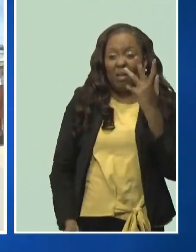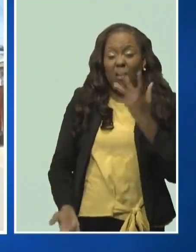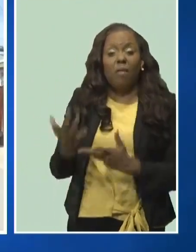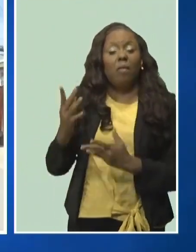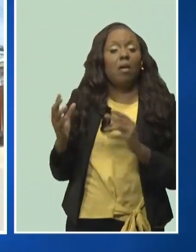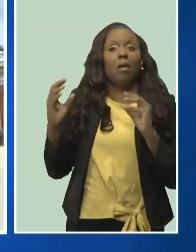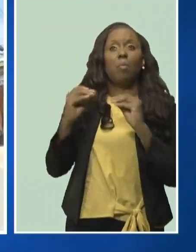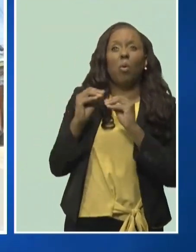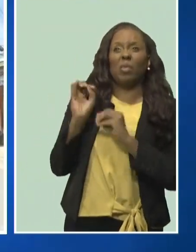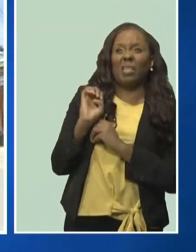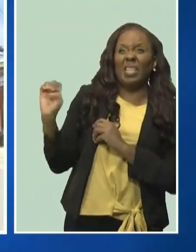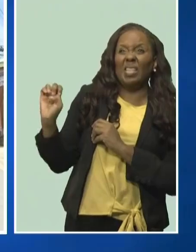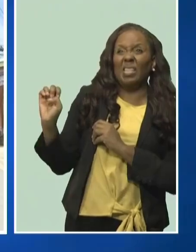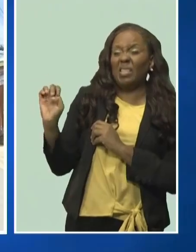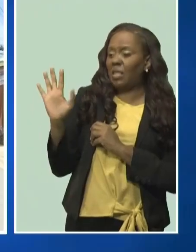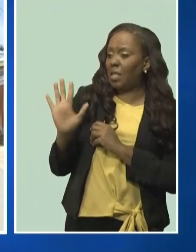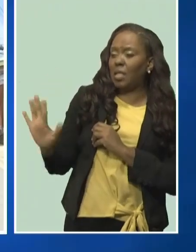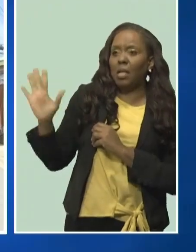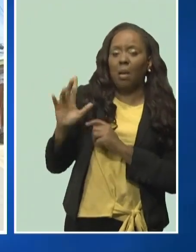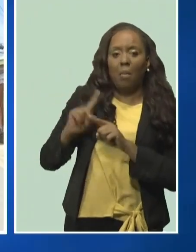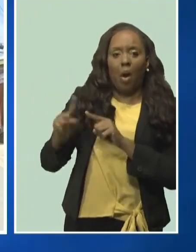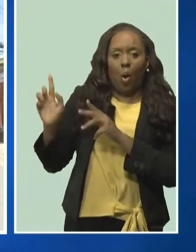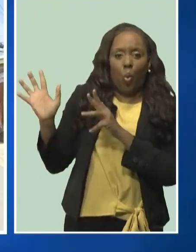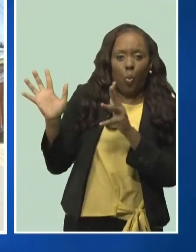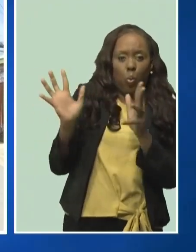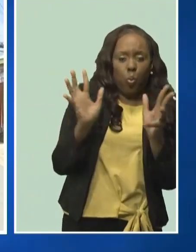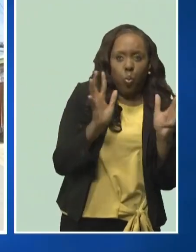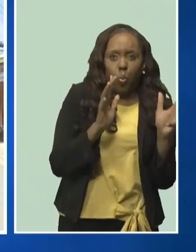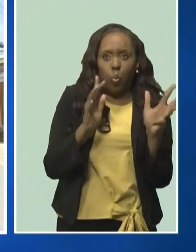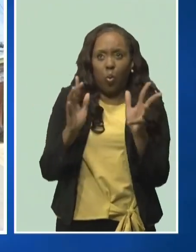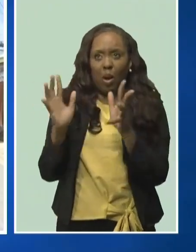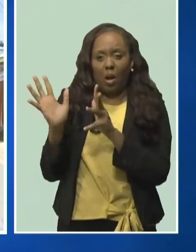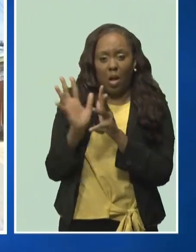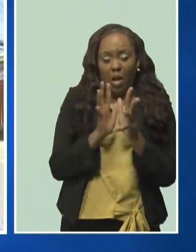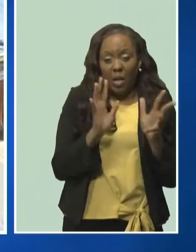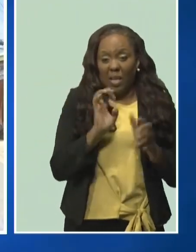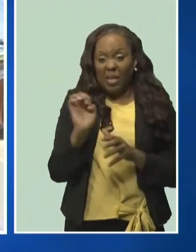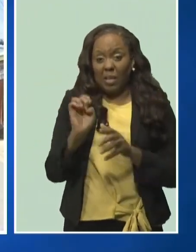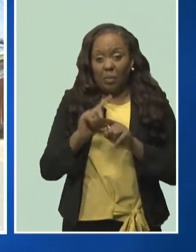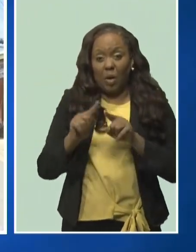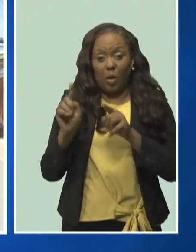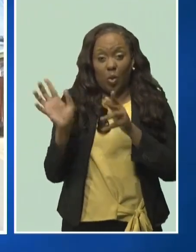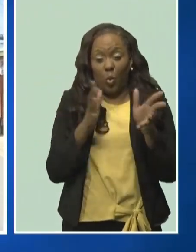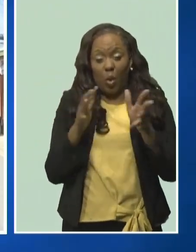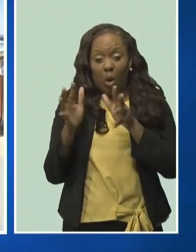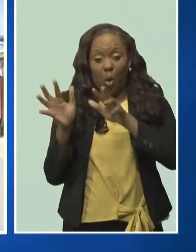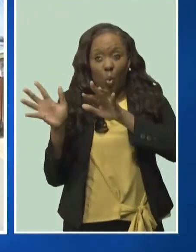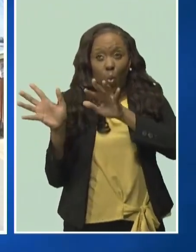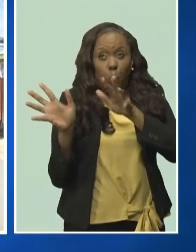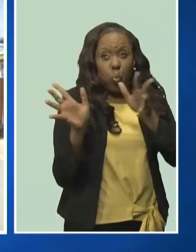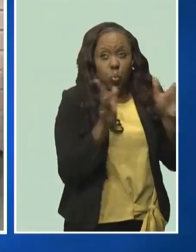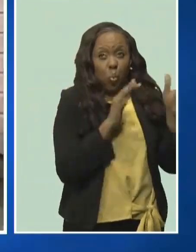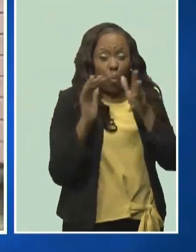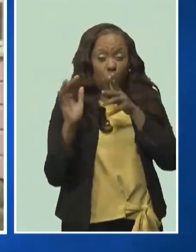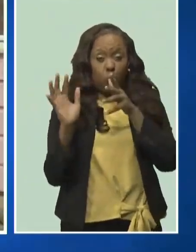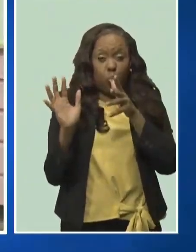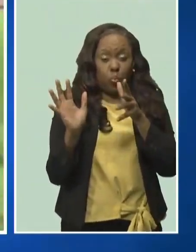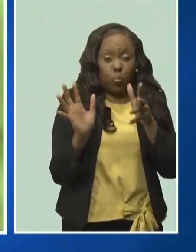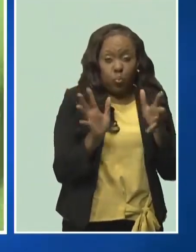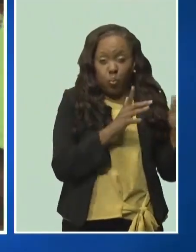and obviously with the wind blowing in a westerly direction, once the initial